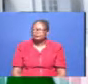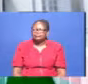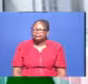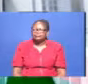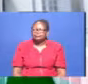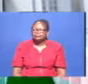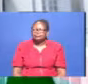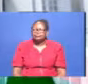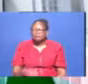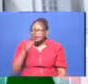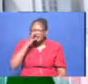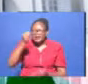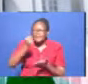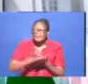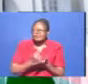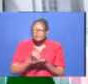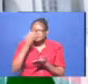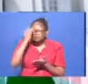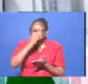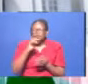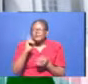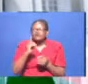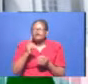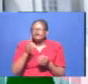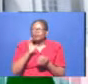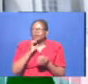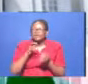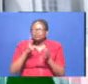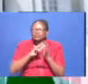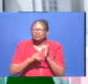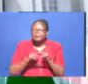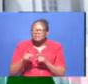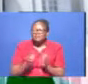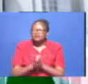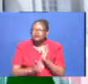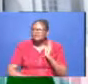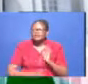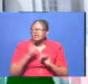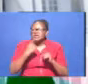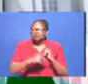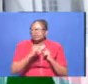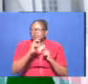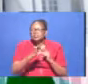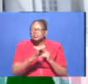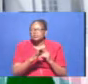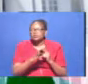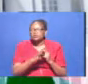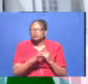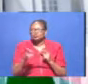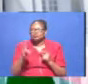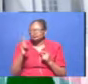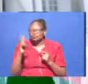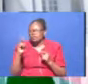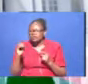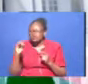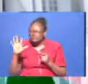Kibaki appointed Karua Minister for Water Resources, Management and Development in 2003, where she served up